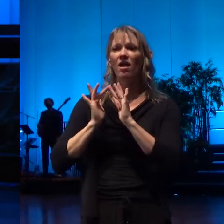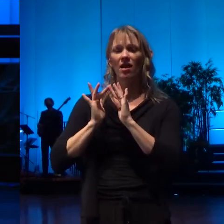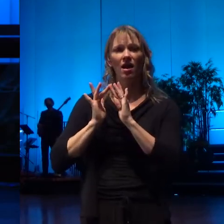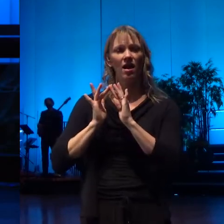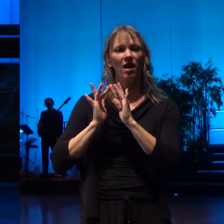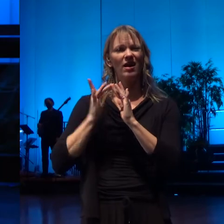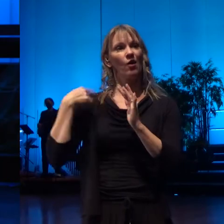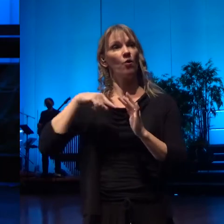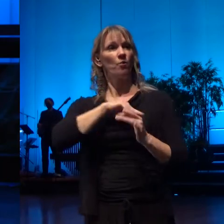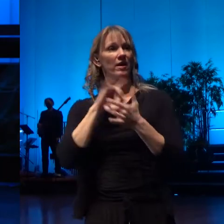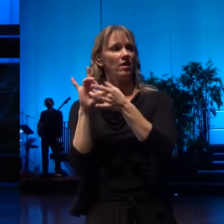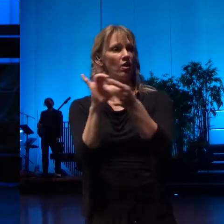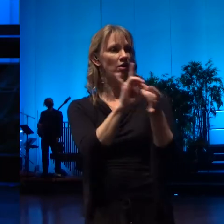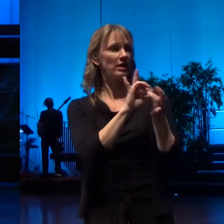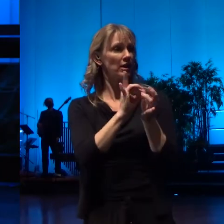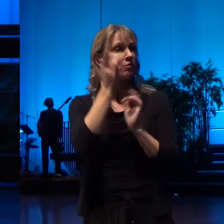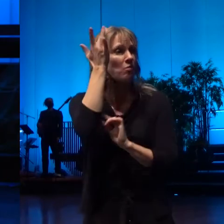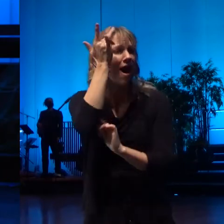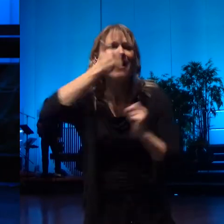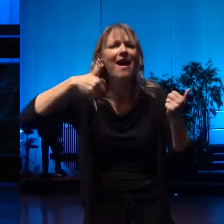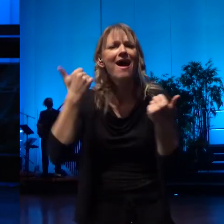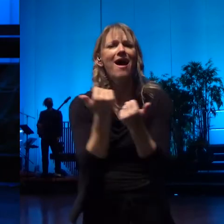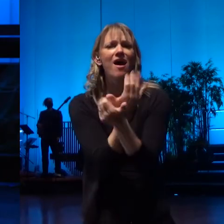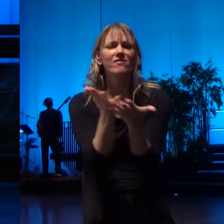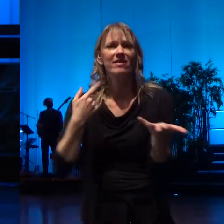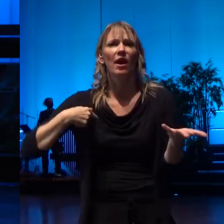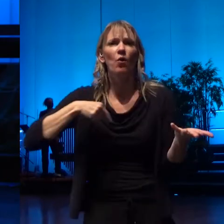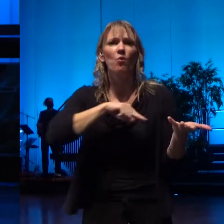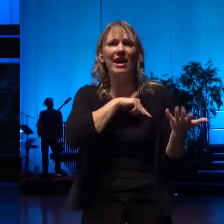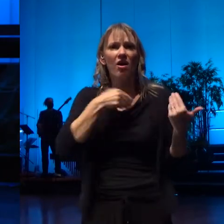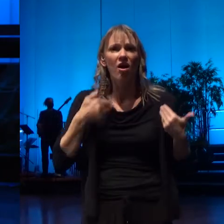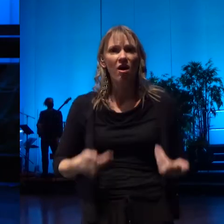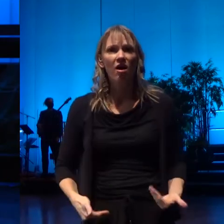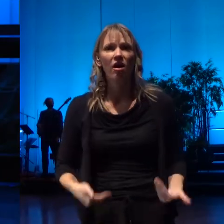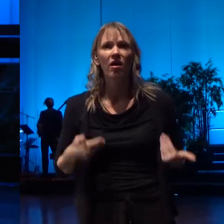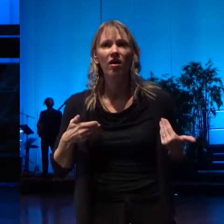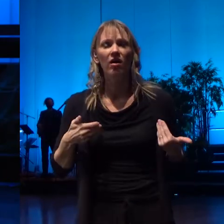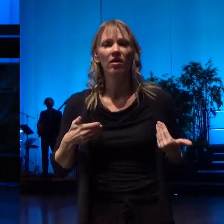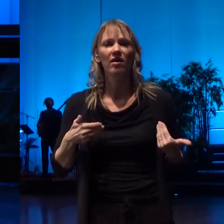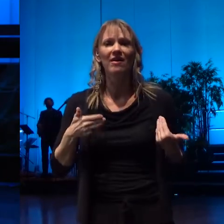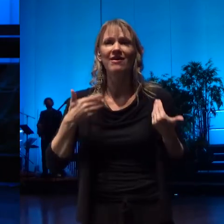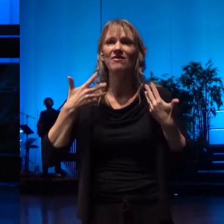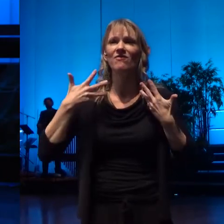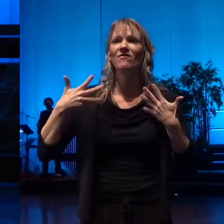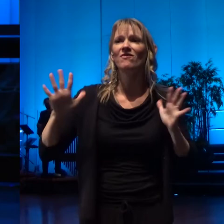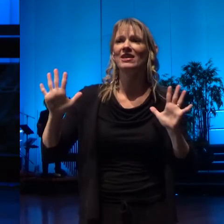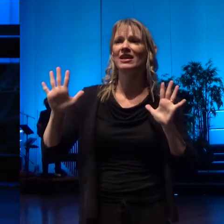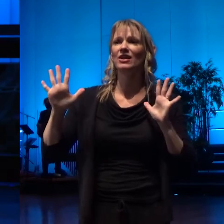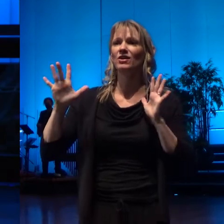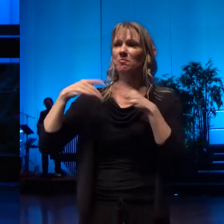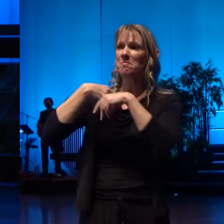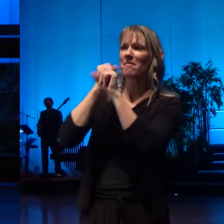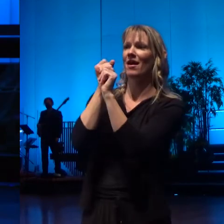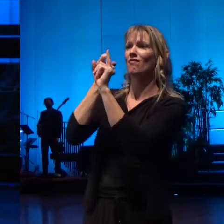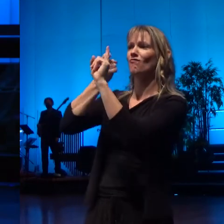connected because everything that we are has been cut from that divine